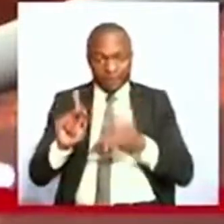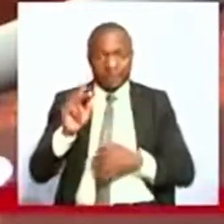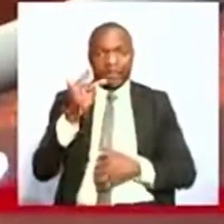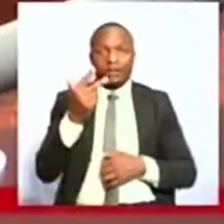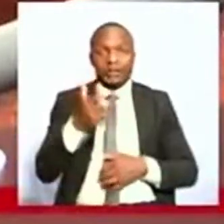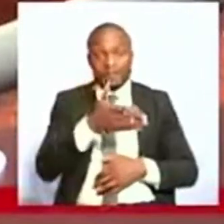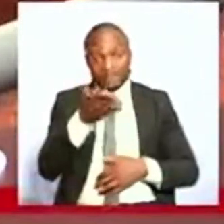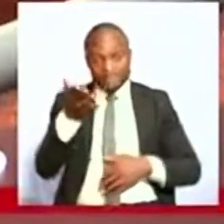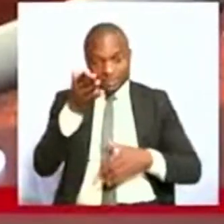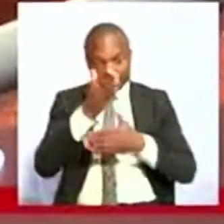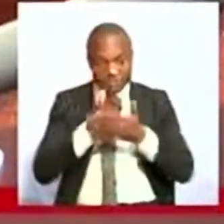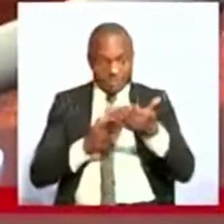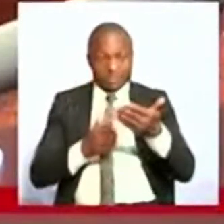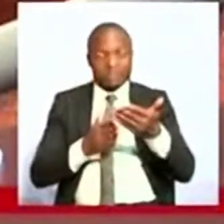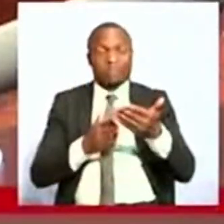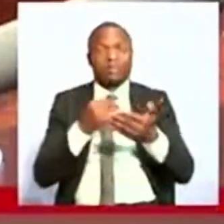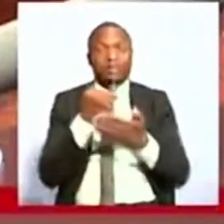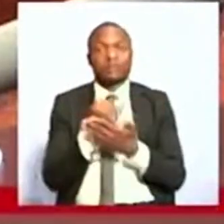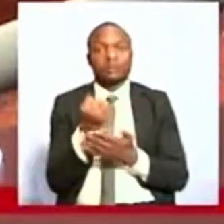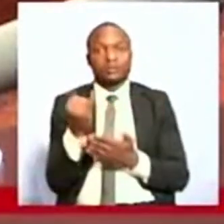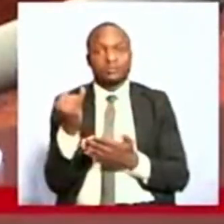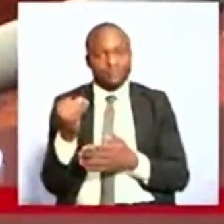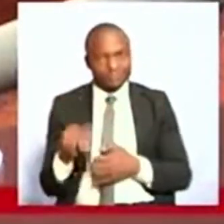some derogations.